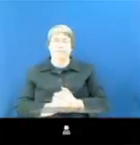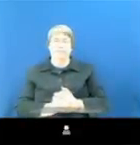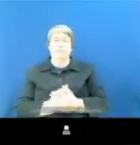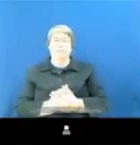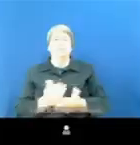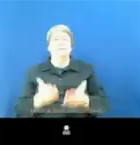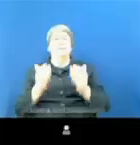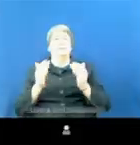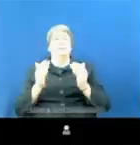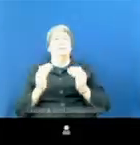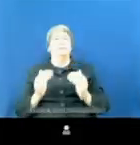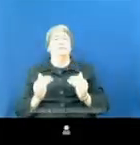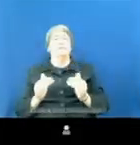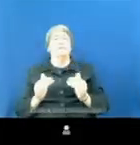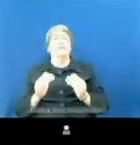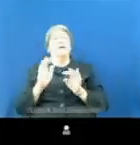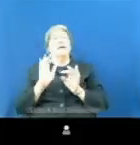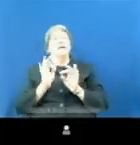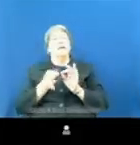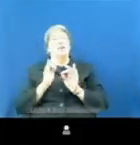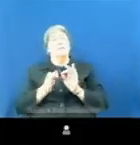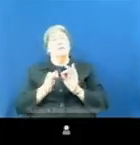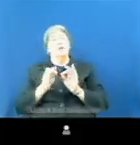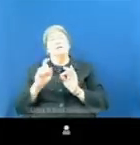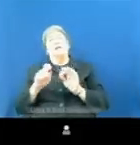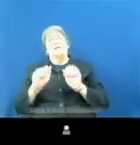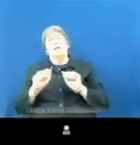Interpreters need the ability to articulate,